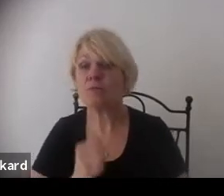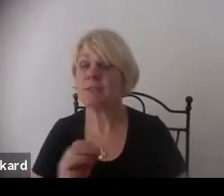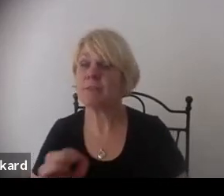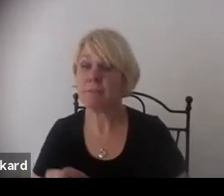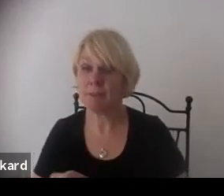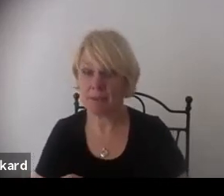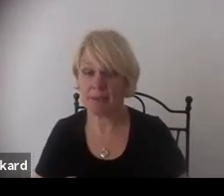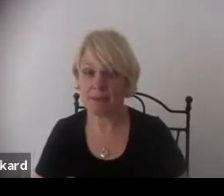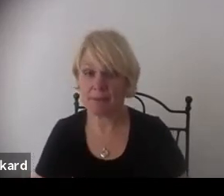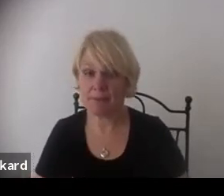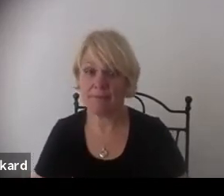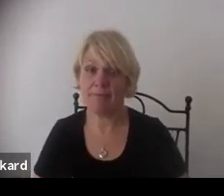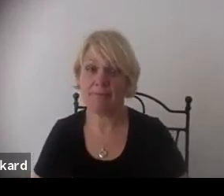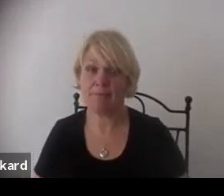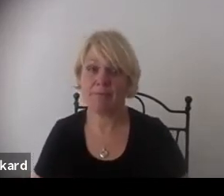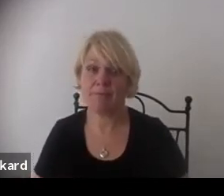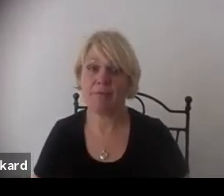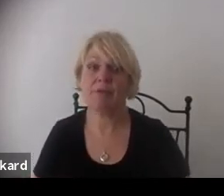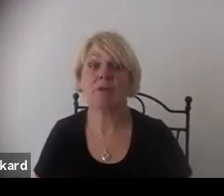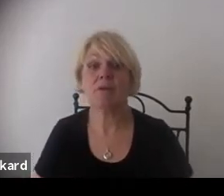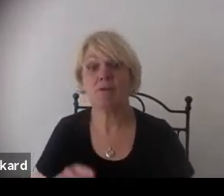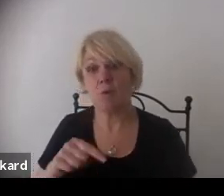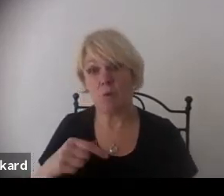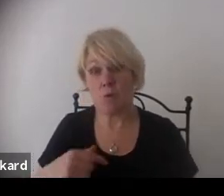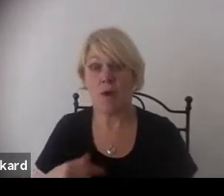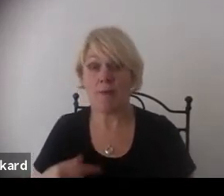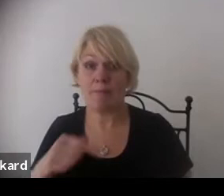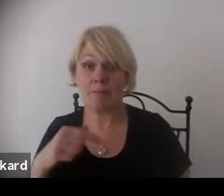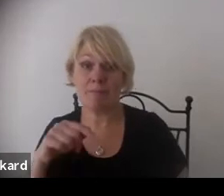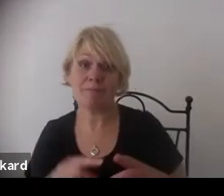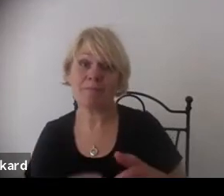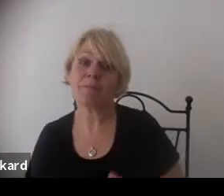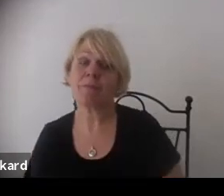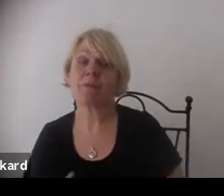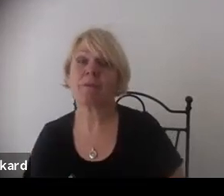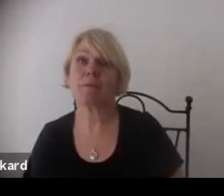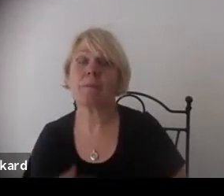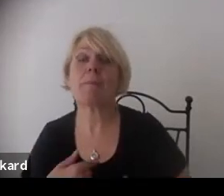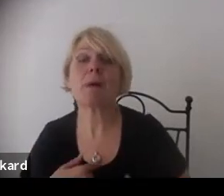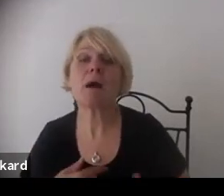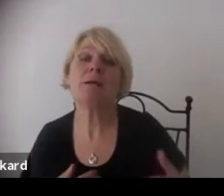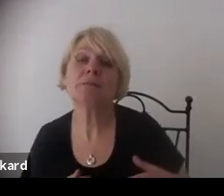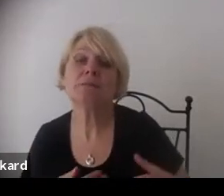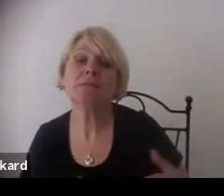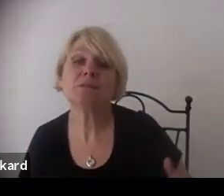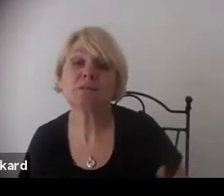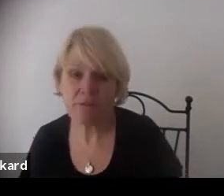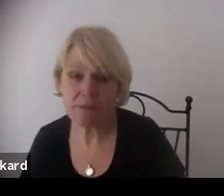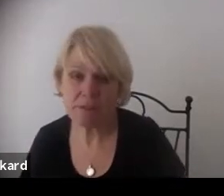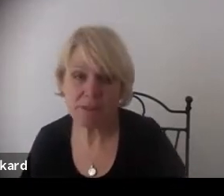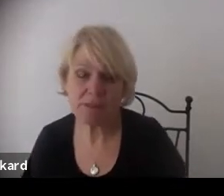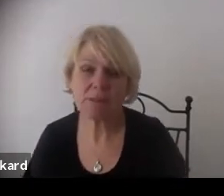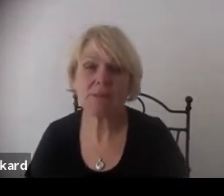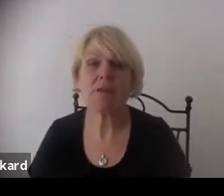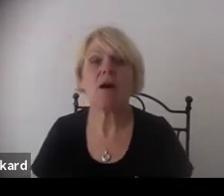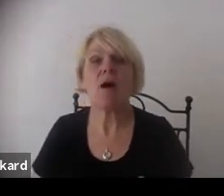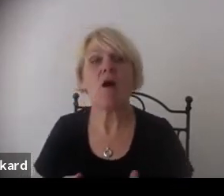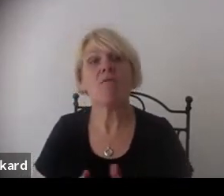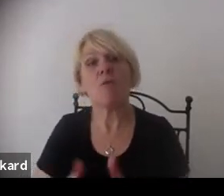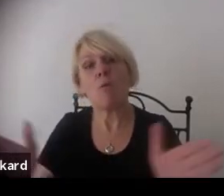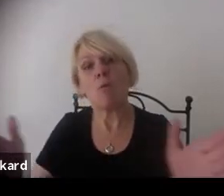for people who need a bit of extra support, and there's a whole range of services, and we can talk a bit more about those